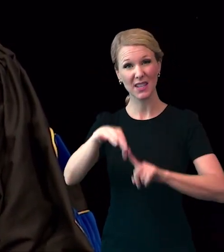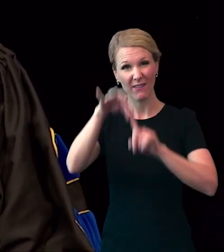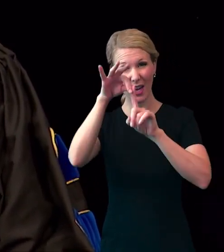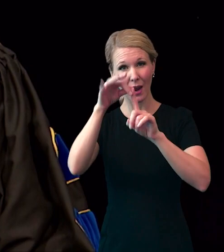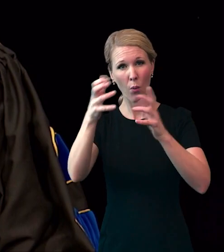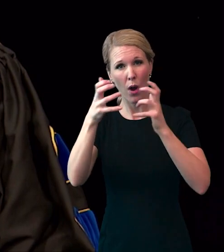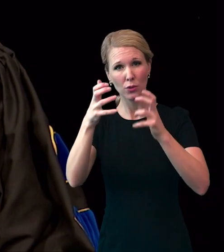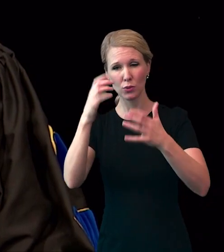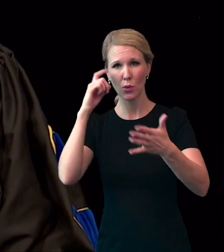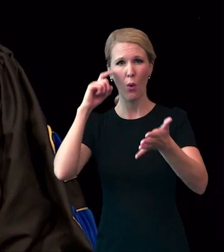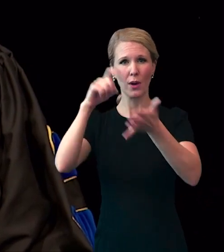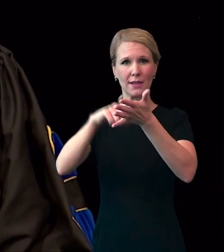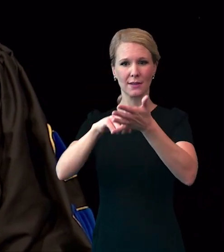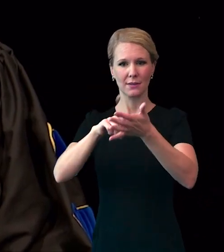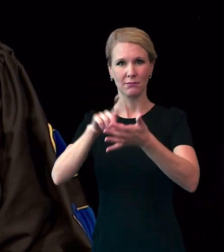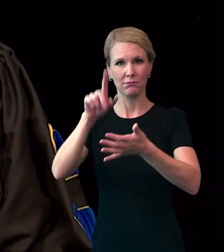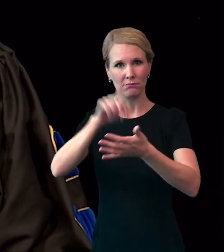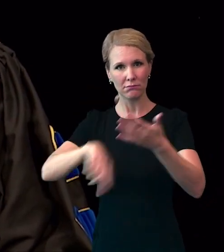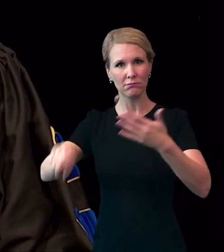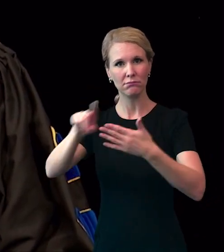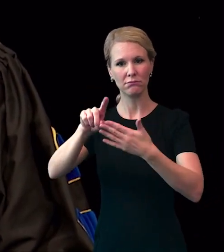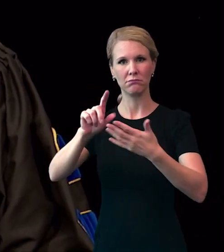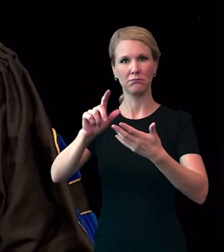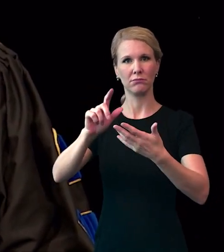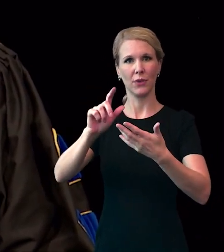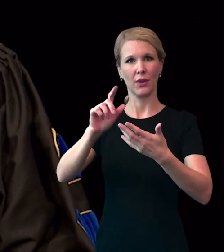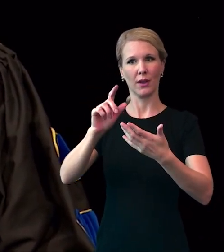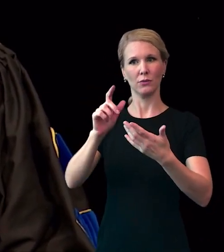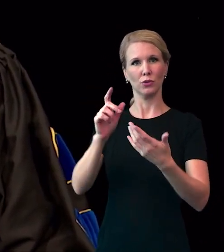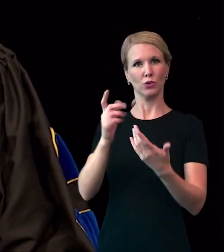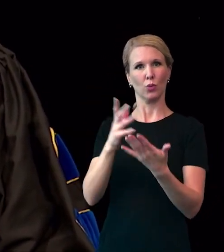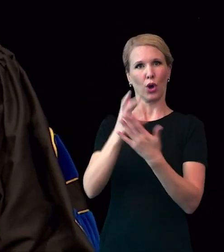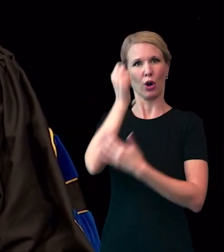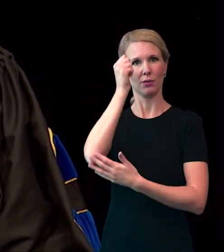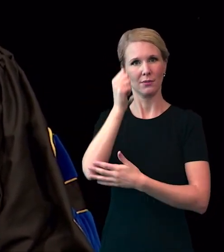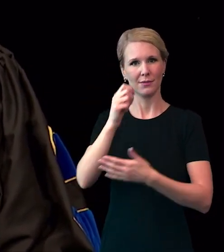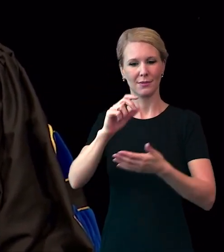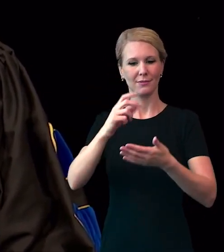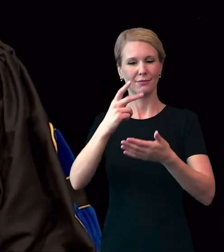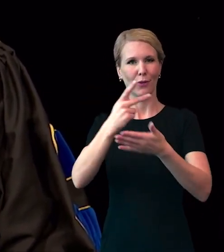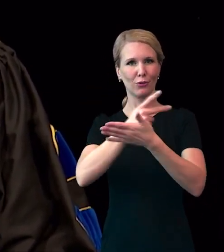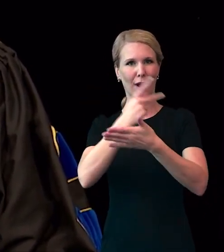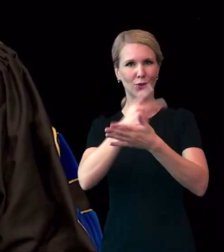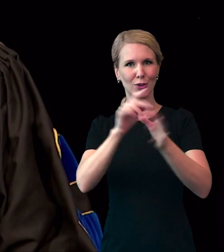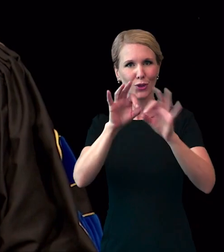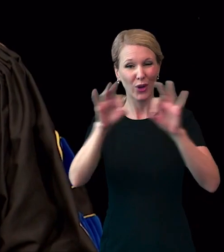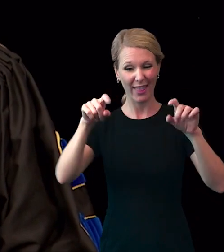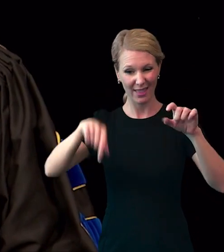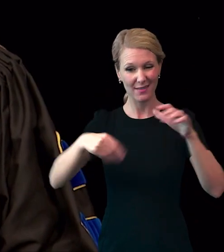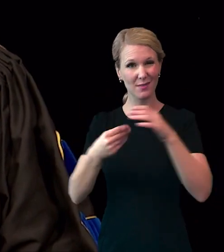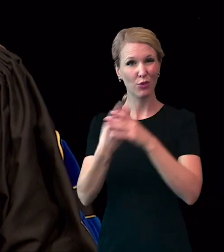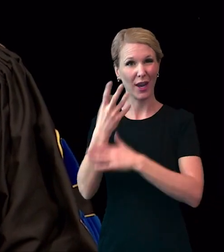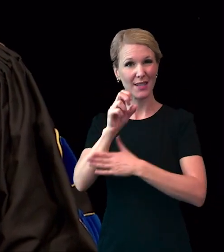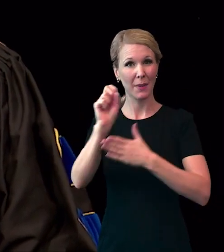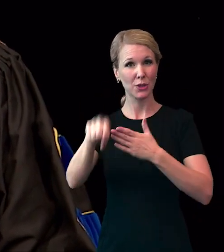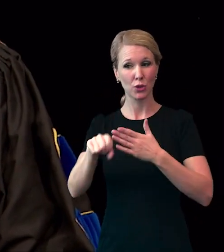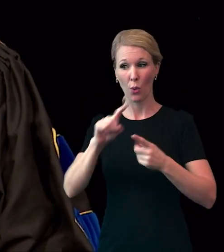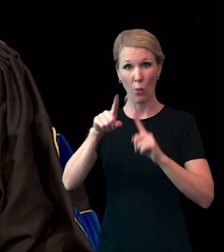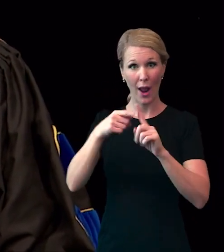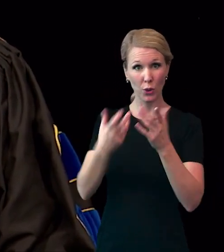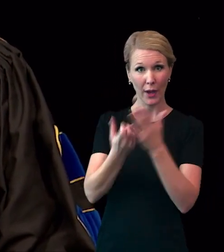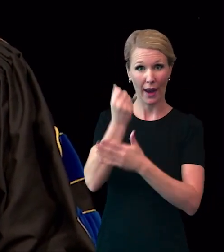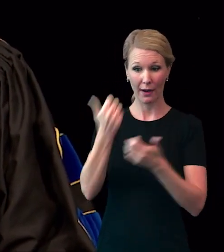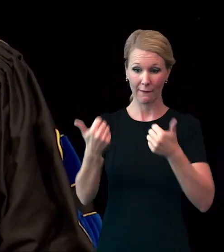tremendous achievements of our graduate students that completed their degrees this spring semester. Pursuing an advanced degree is a life-changing